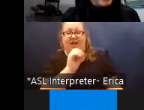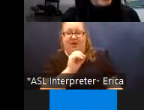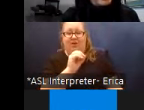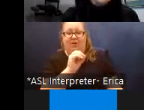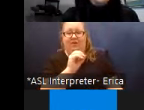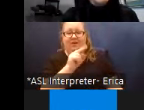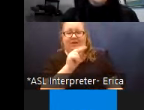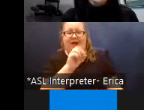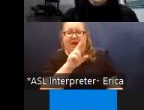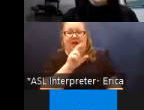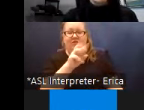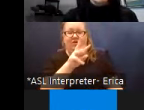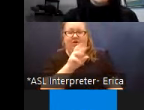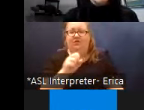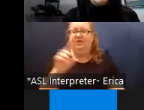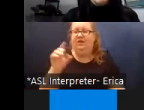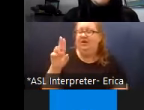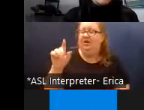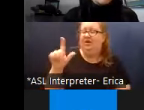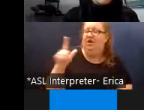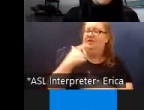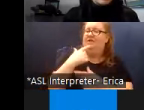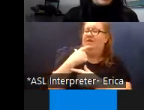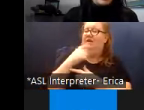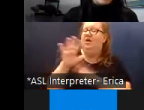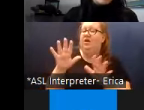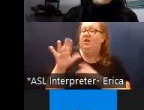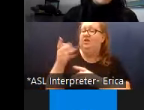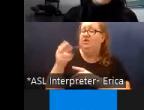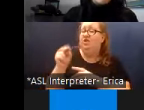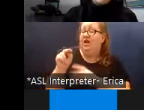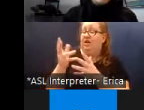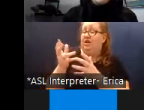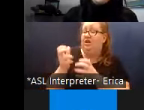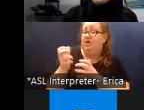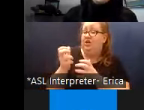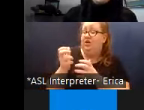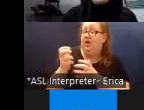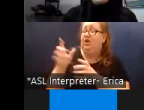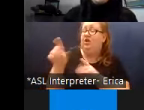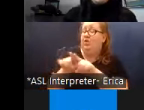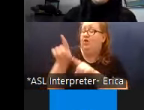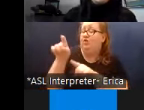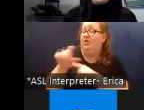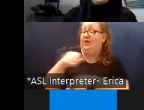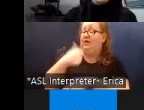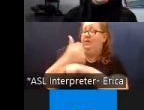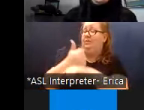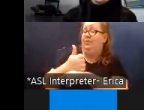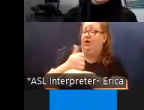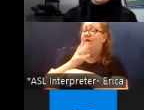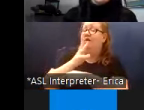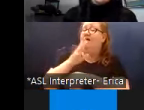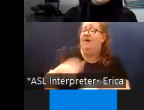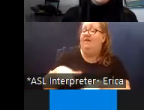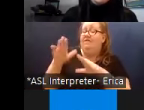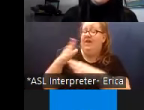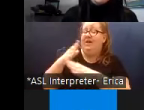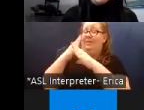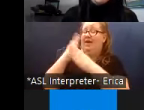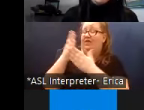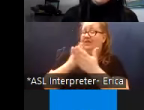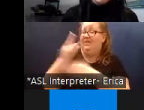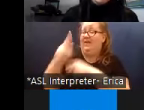at that. Joe and John, you also need to put a flood barrier of some sorts,